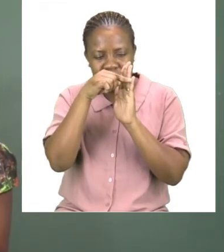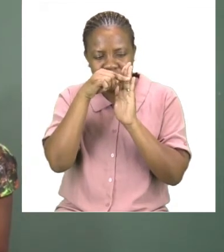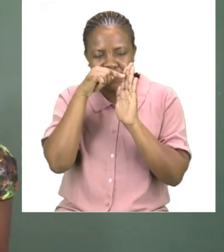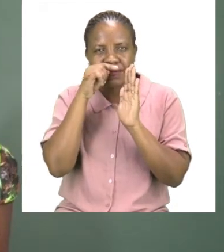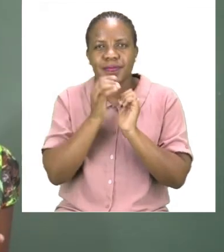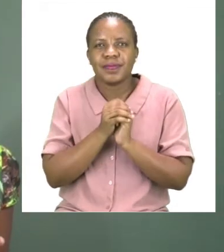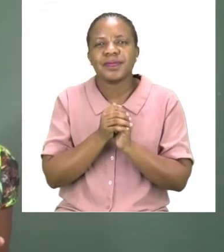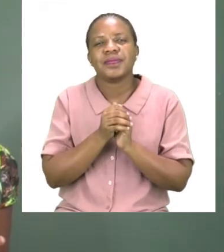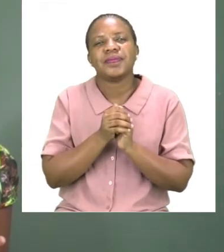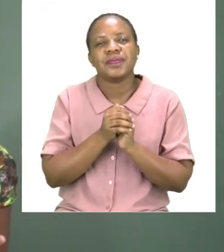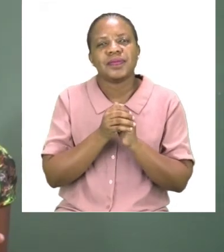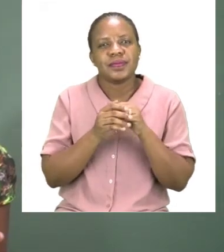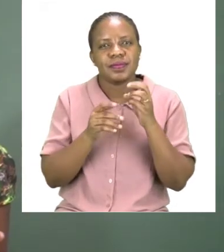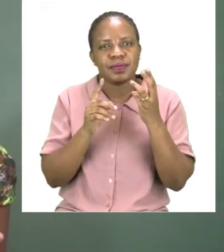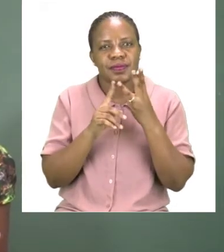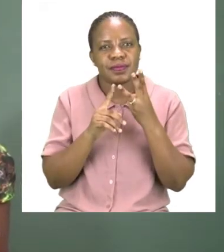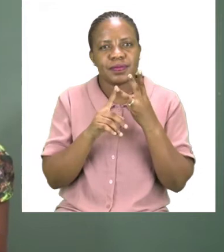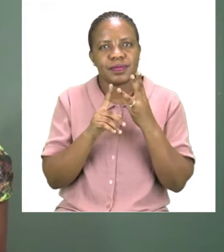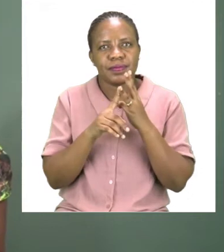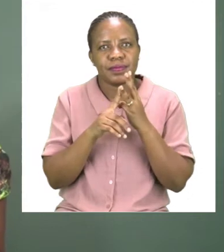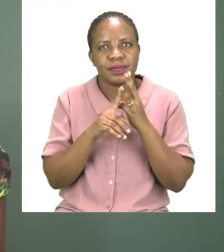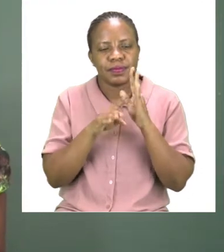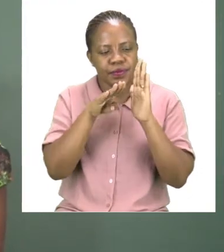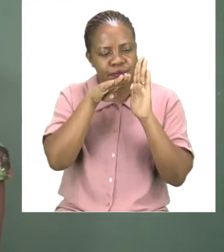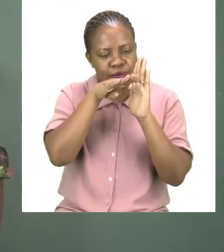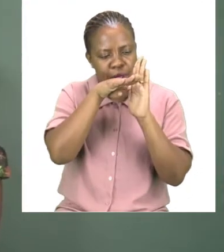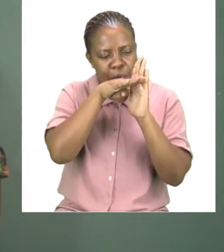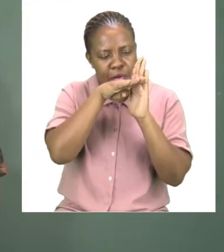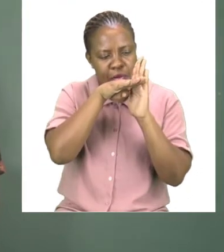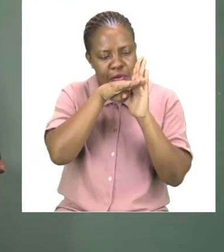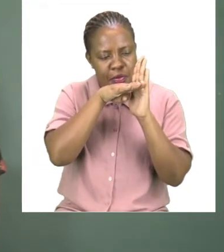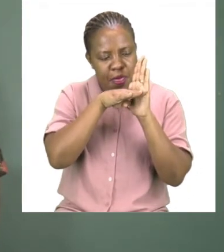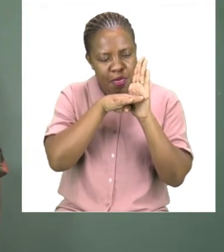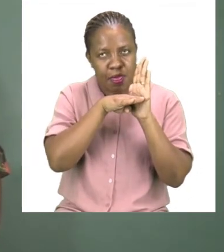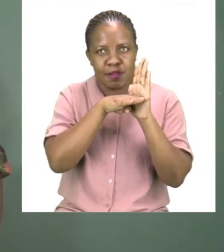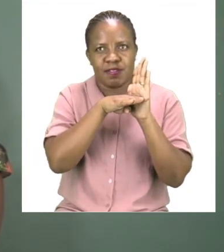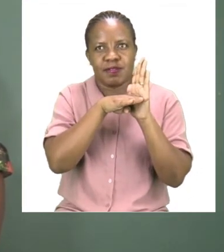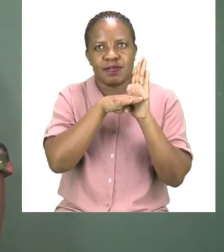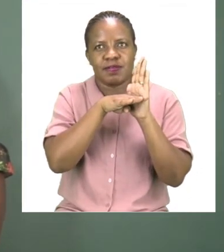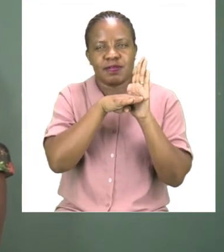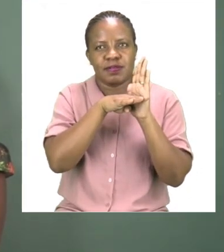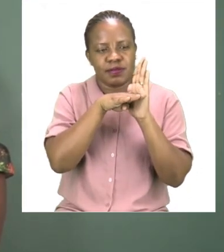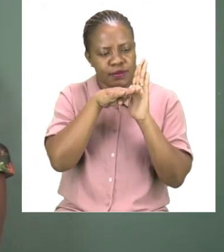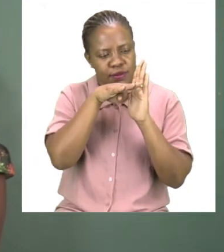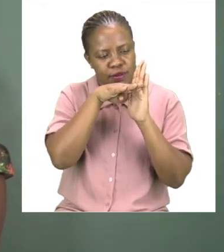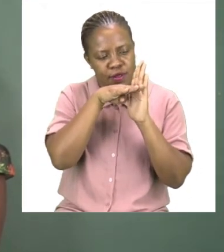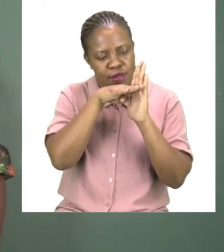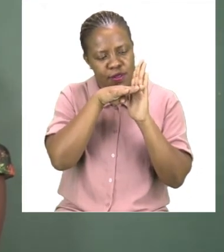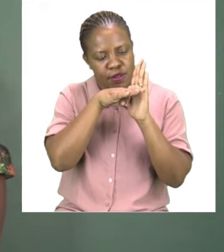the next one after that is nearly empty. Nearly